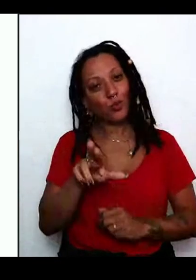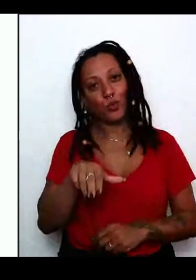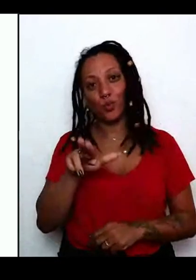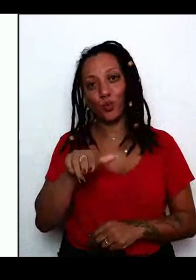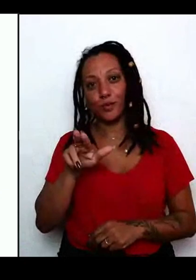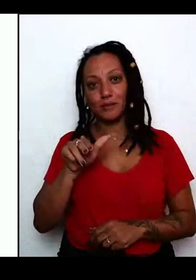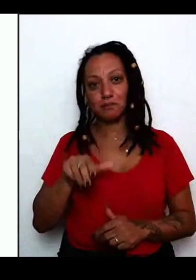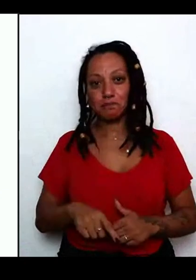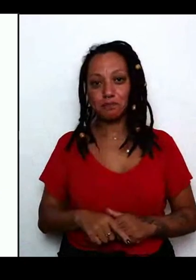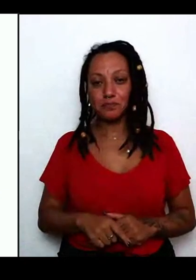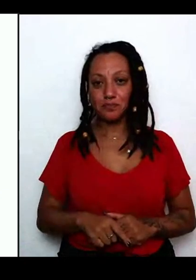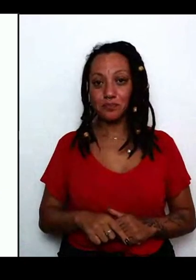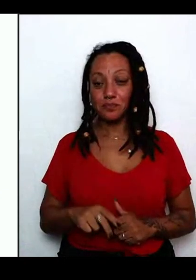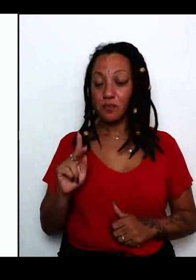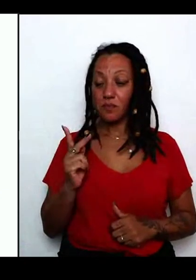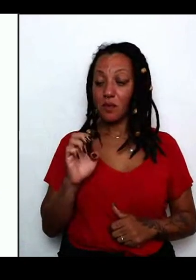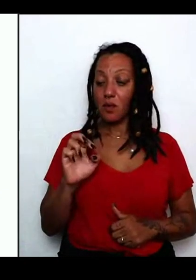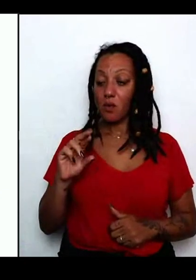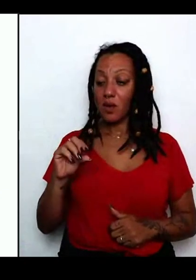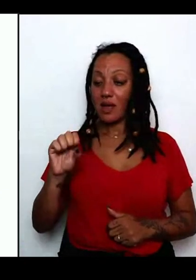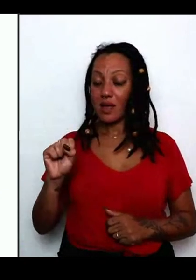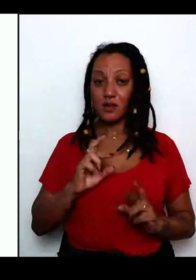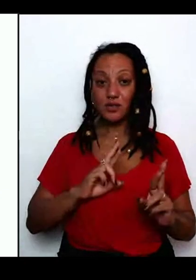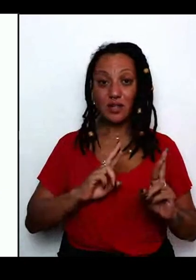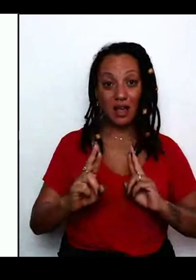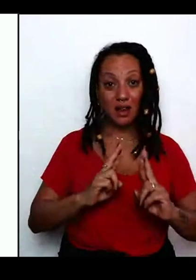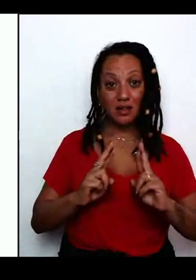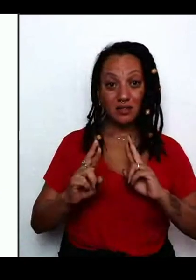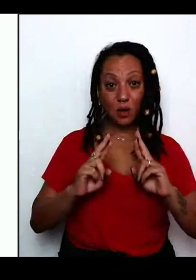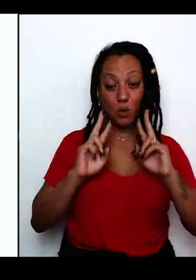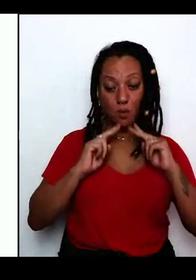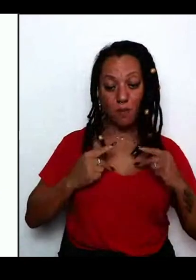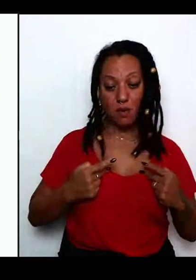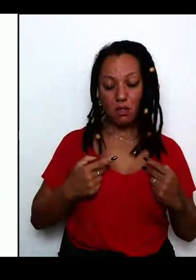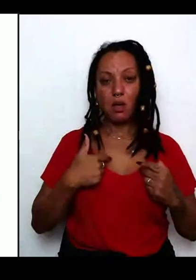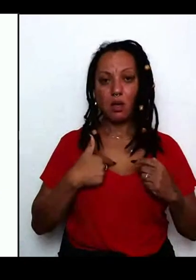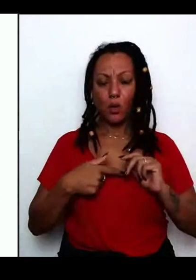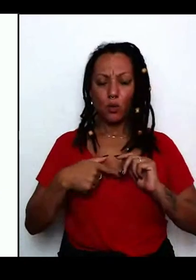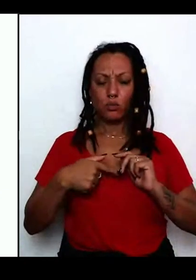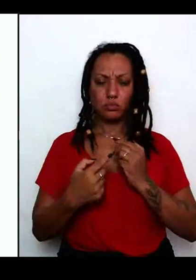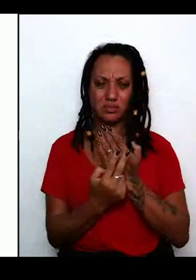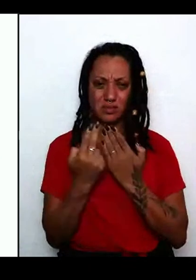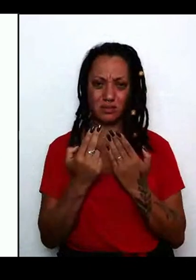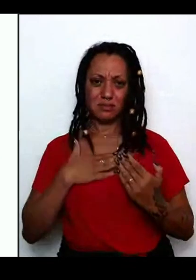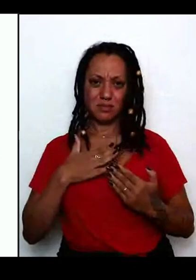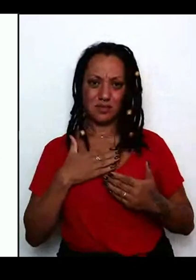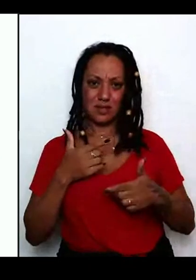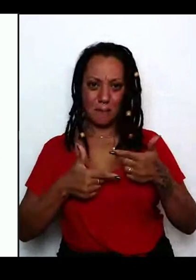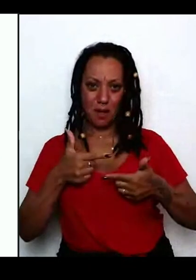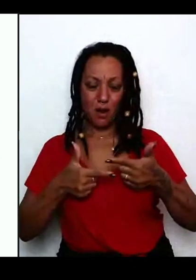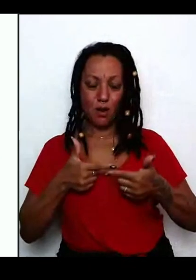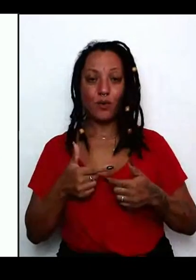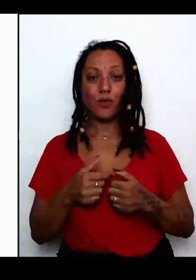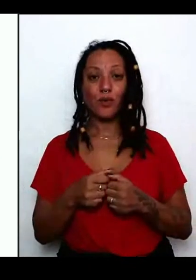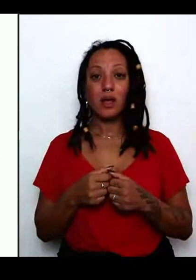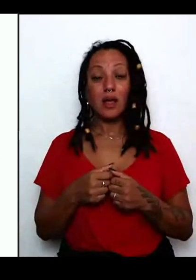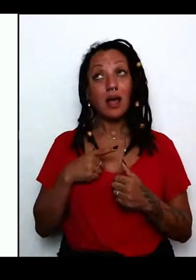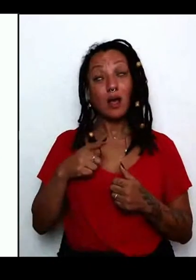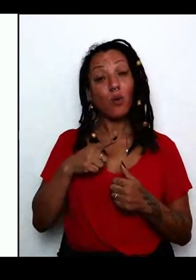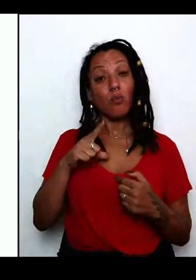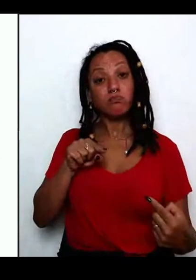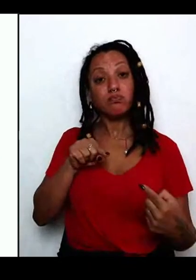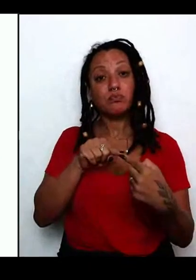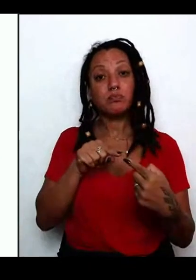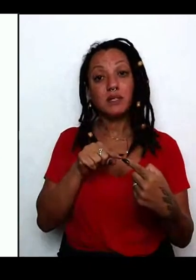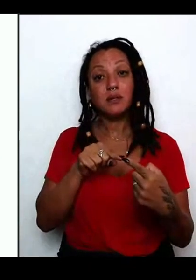expand this Longing To non-humans including the ocean I ask could the current environmental crisis be connected to fear of the